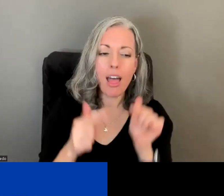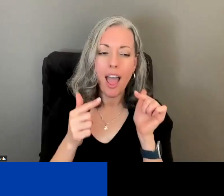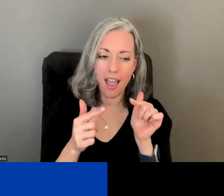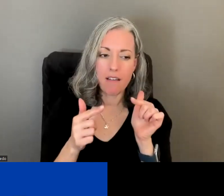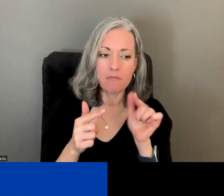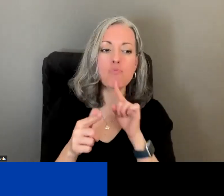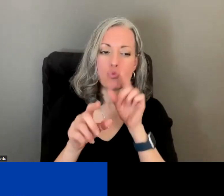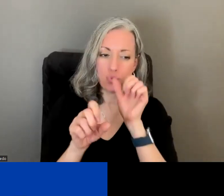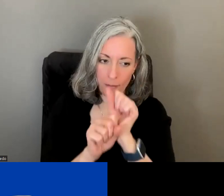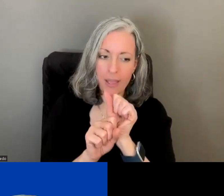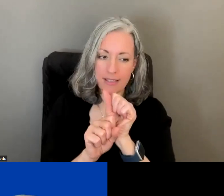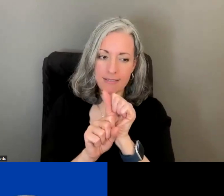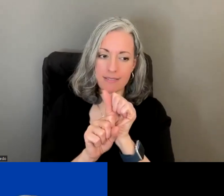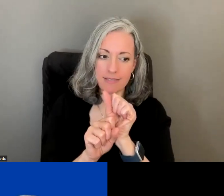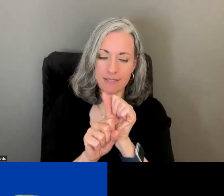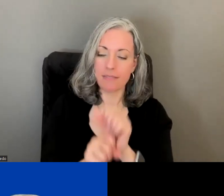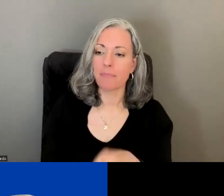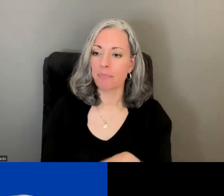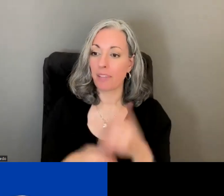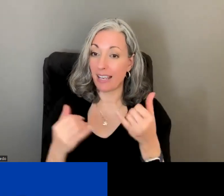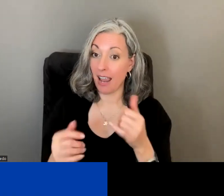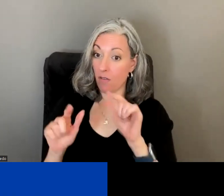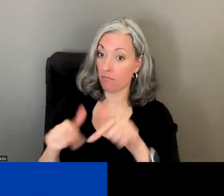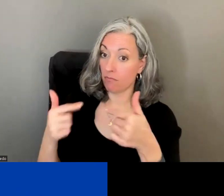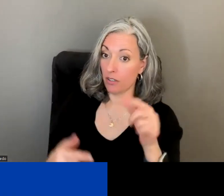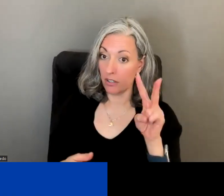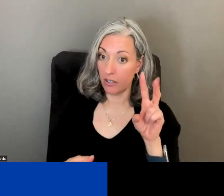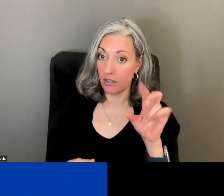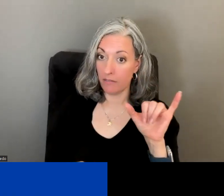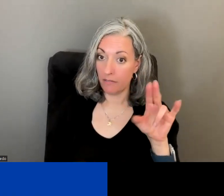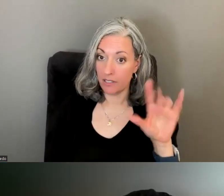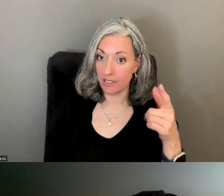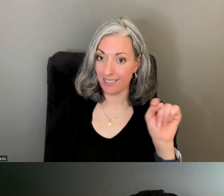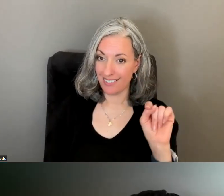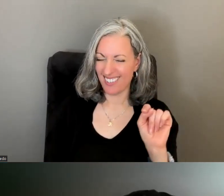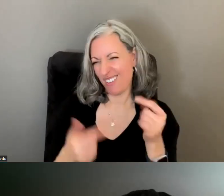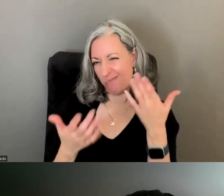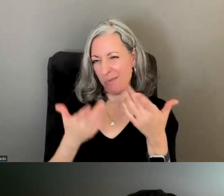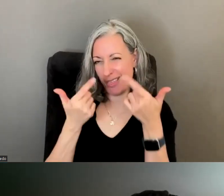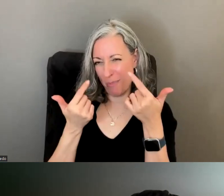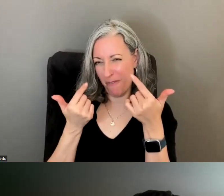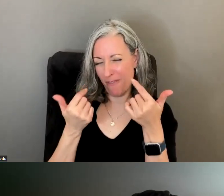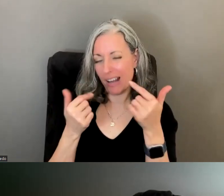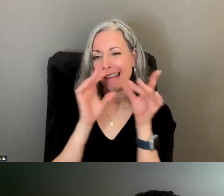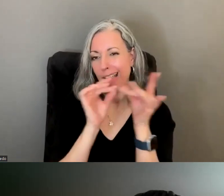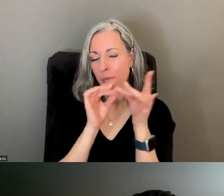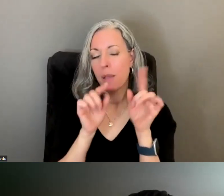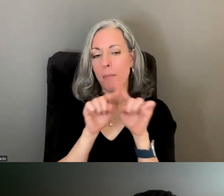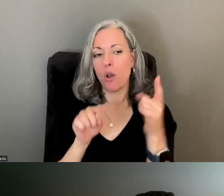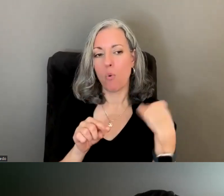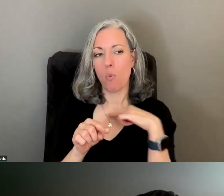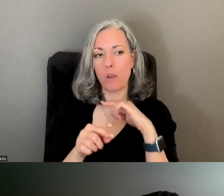So Vincent. Yes, this is kind of a funny comment, but when we talk about lived experience and what